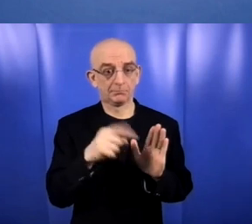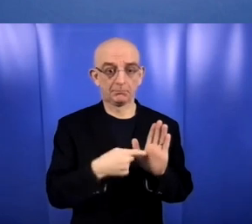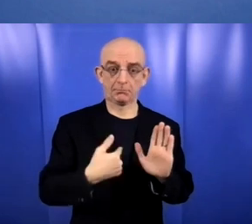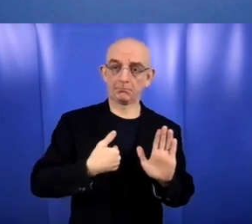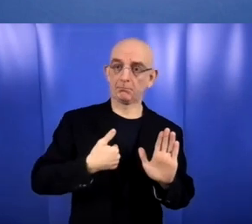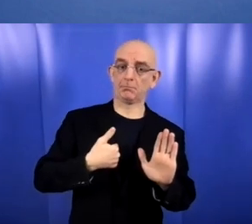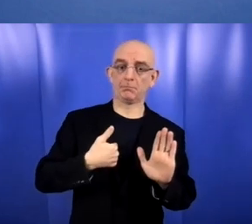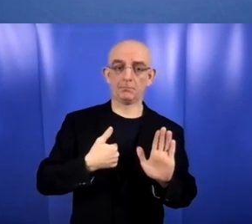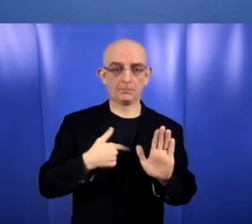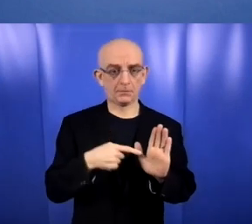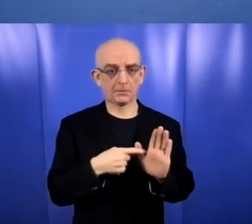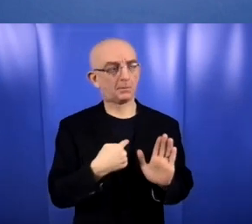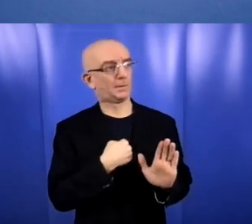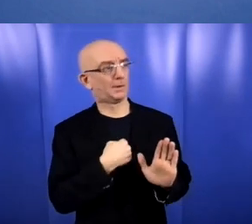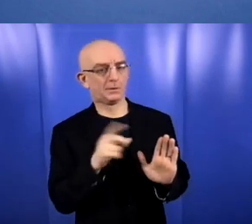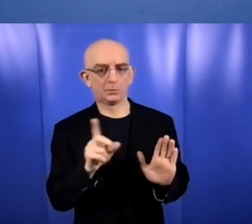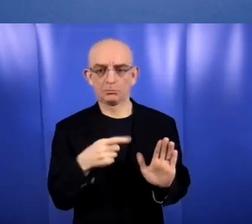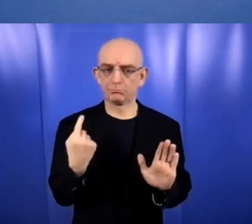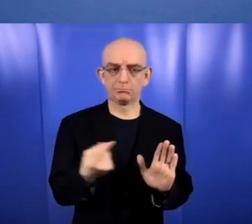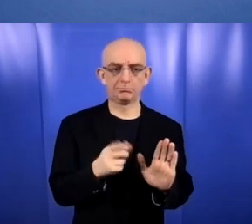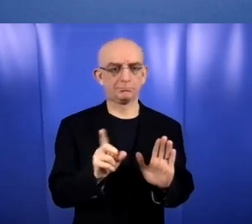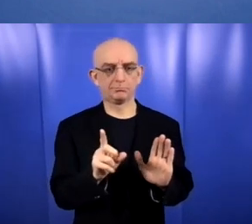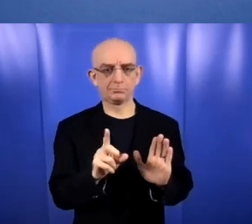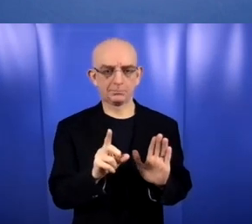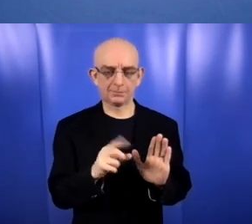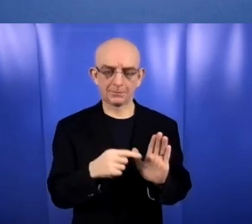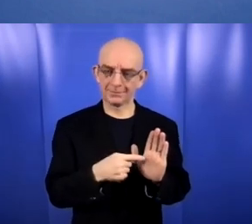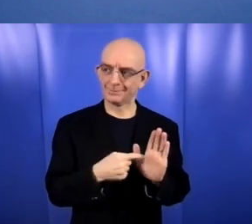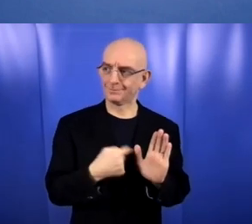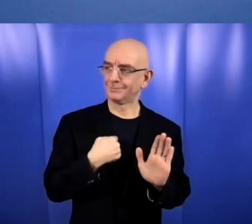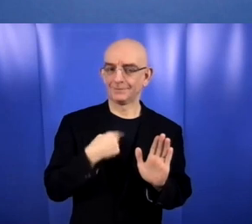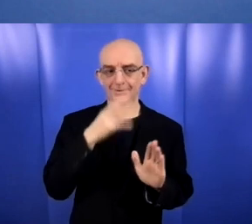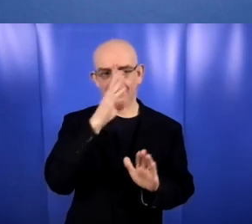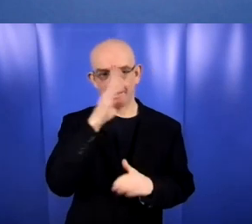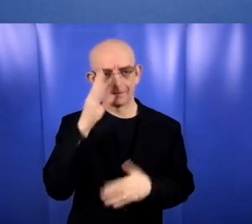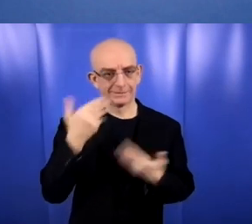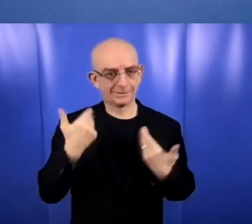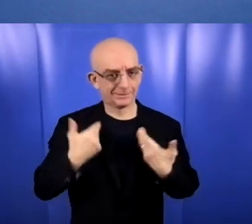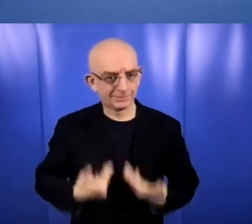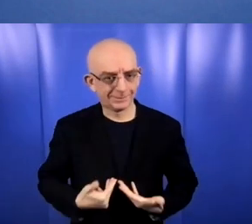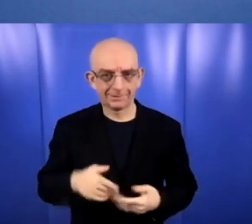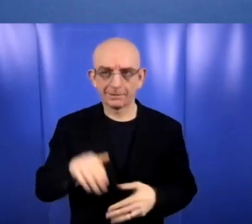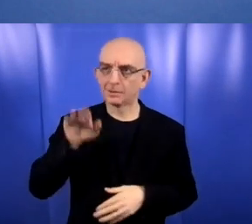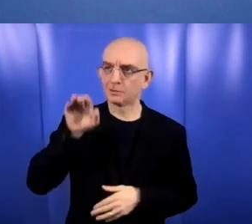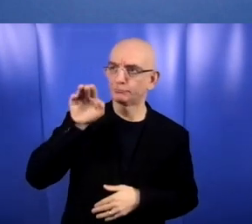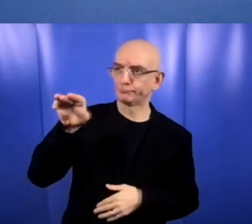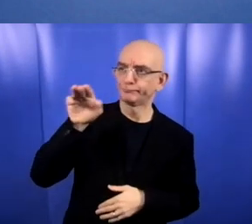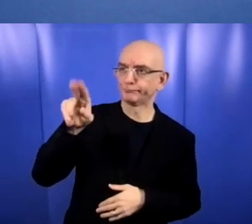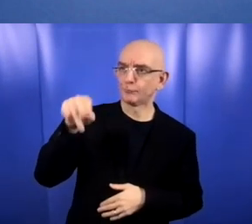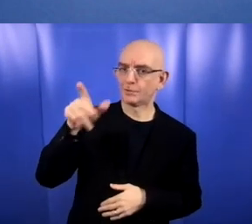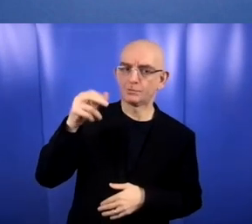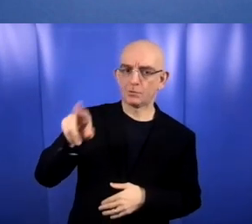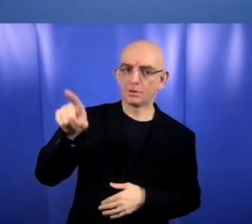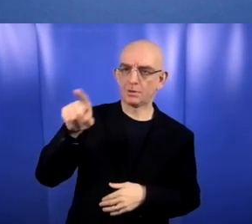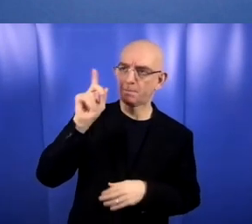how to run its own mandate. Its mandate is for refugees, IDPs, and stateless persons.